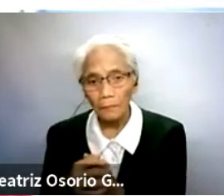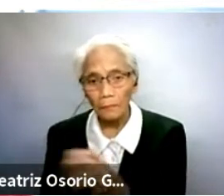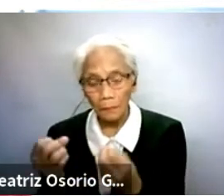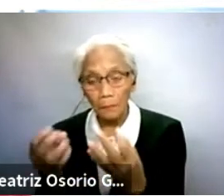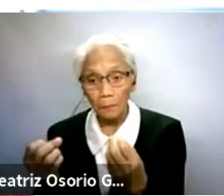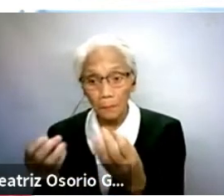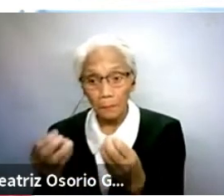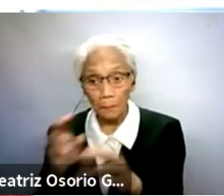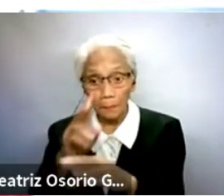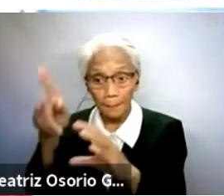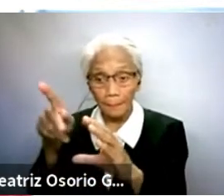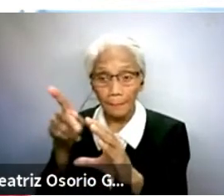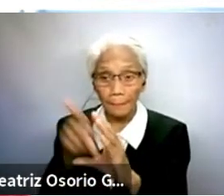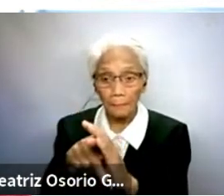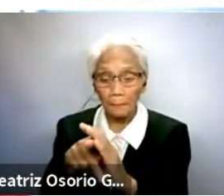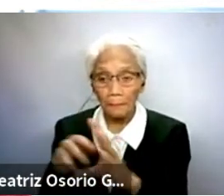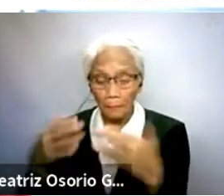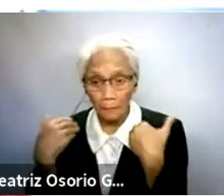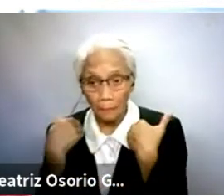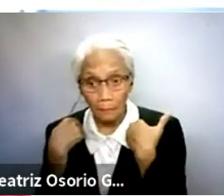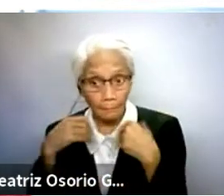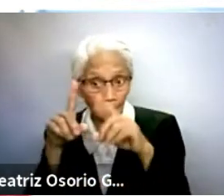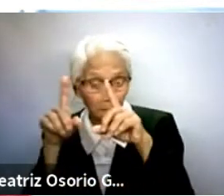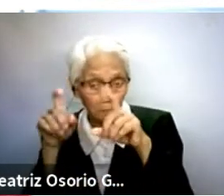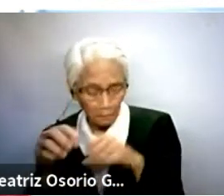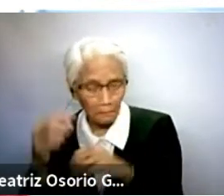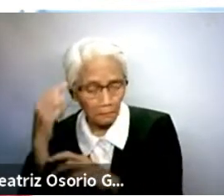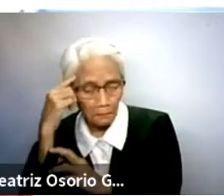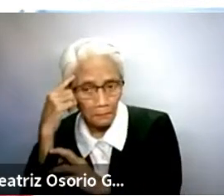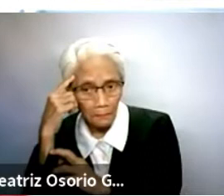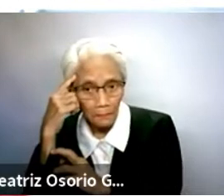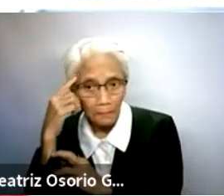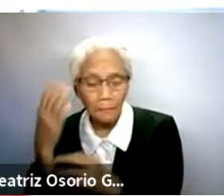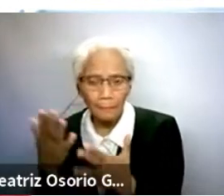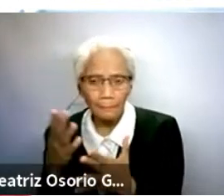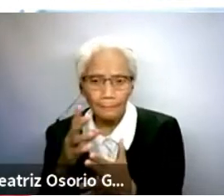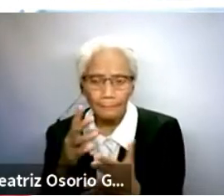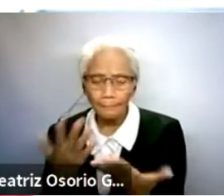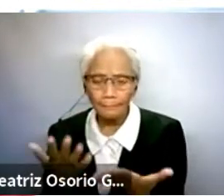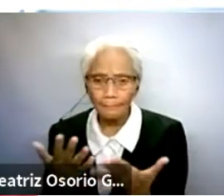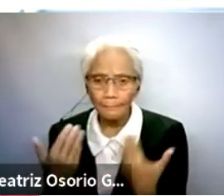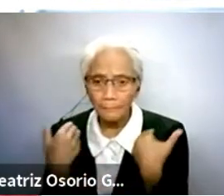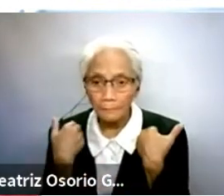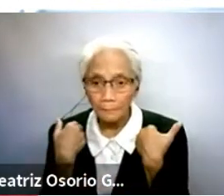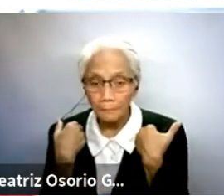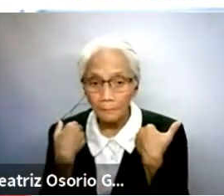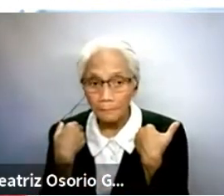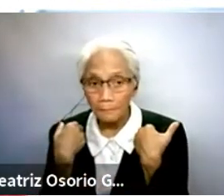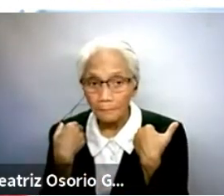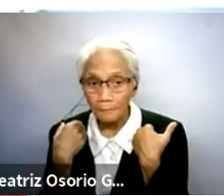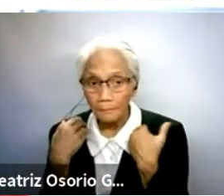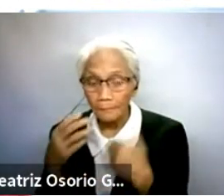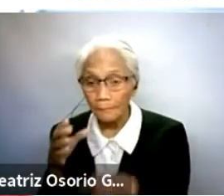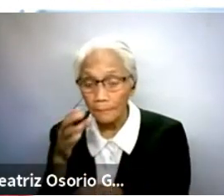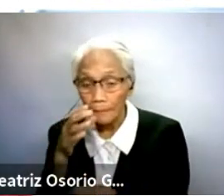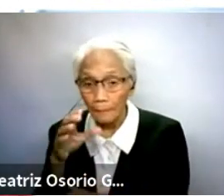participants may have a question in mind because we really treasure about the general comment